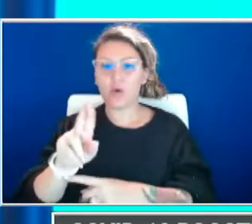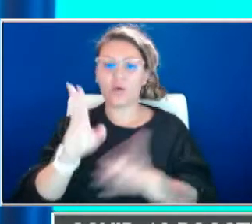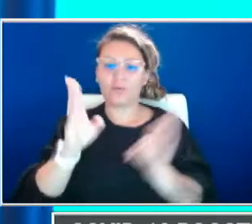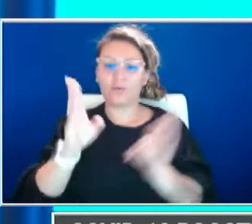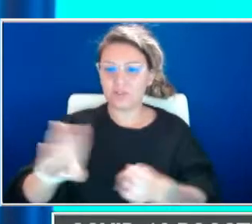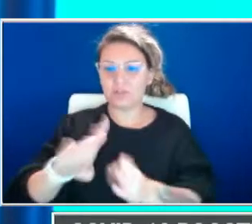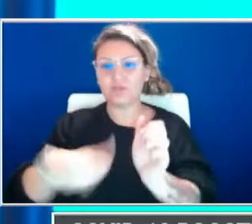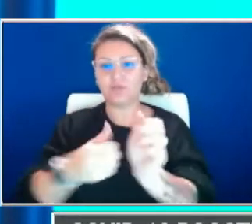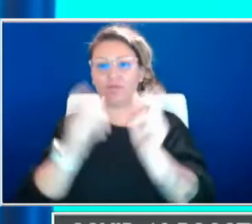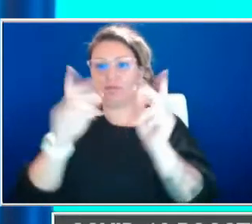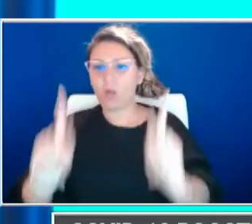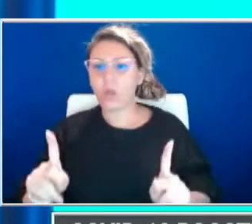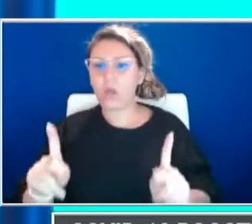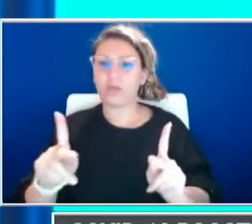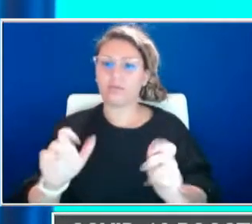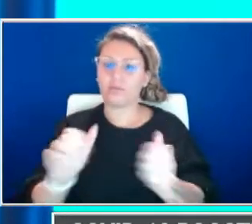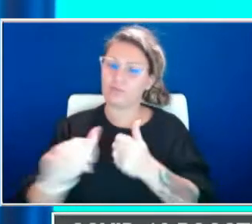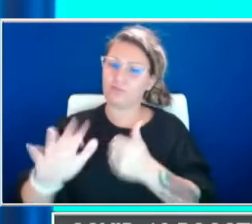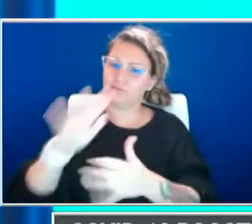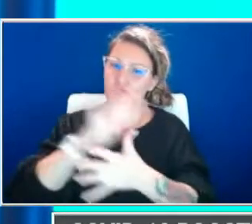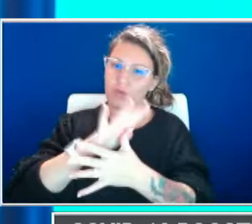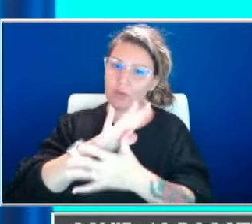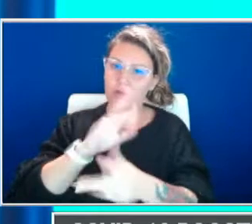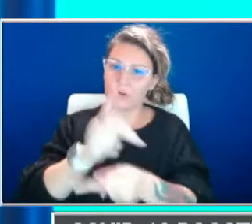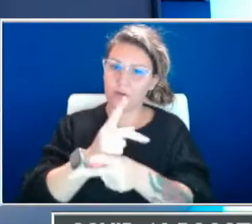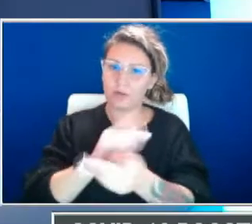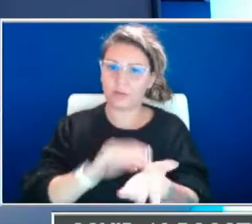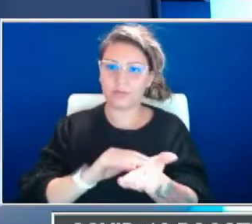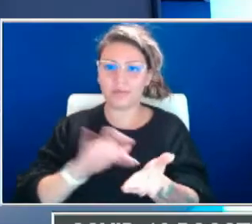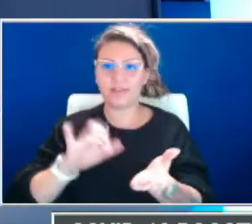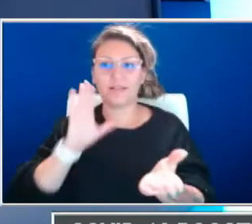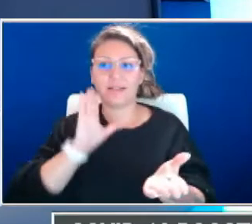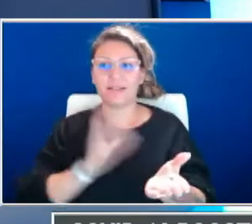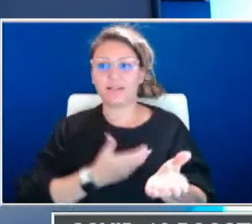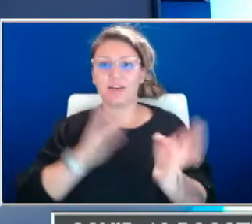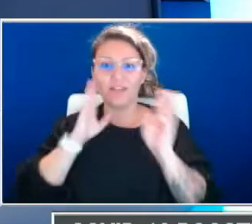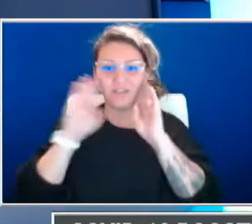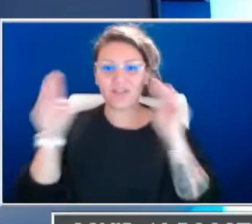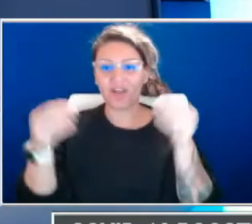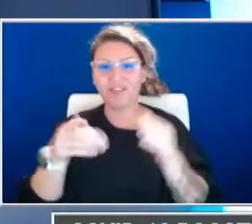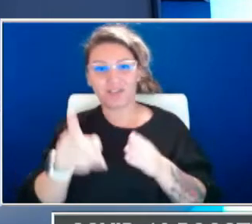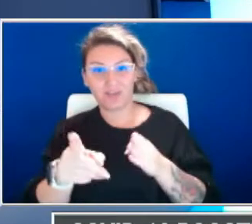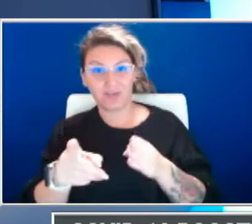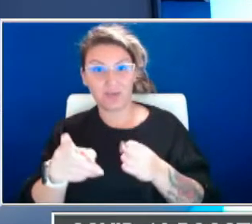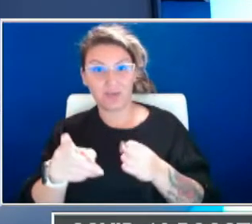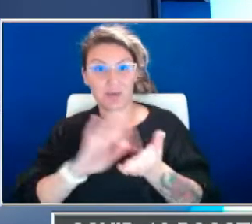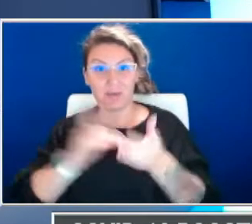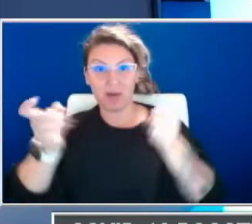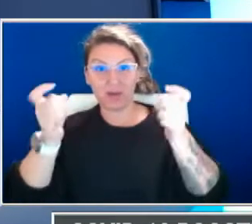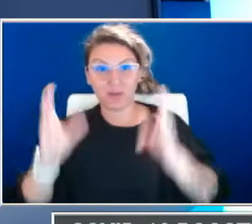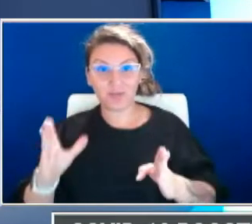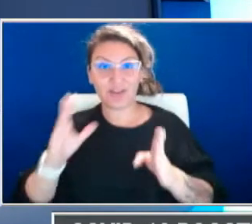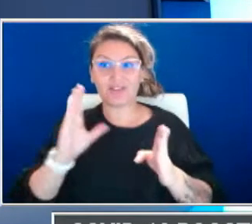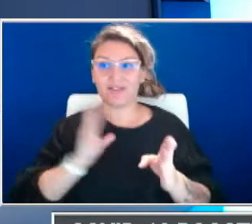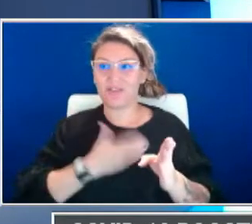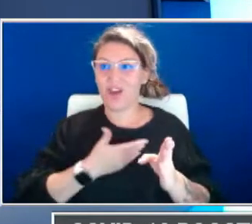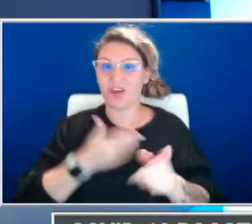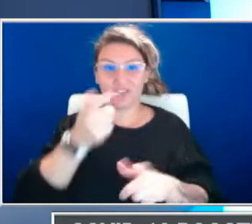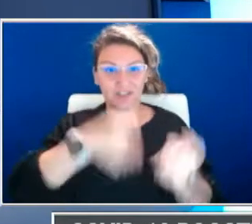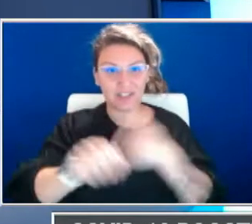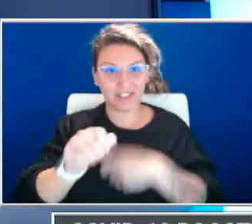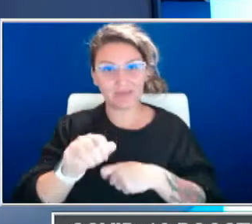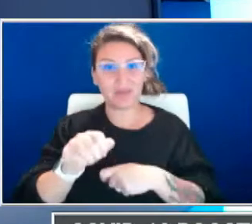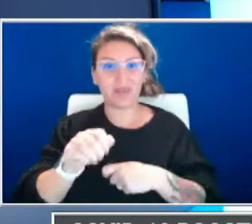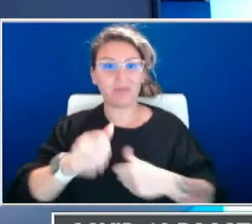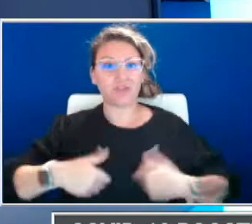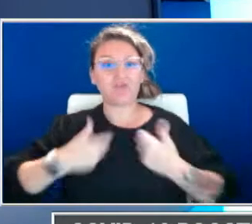share with your primary care doctor. That's our focus. I do want to mention you are the medical director of our transplant survivorship program. Why is